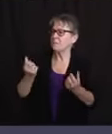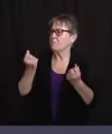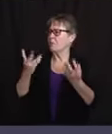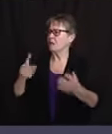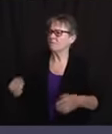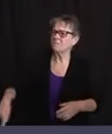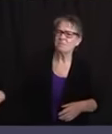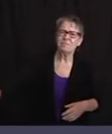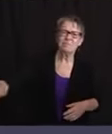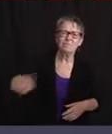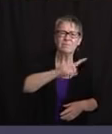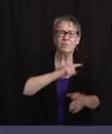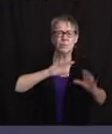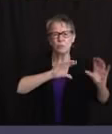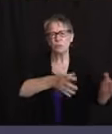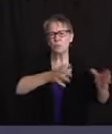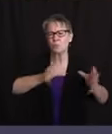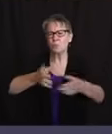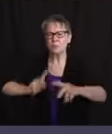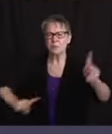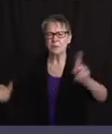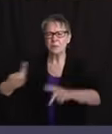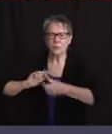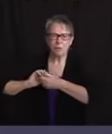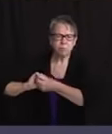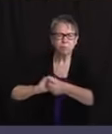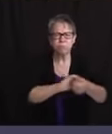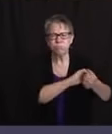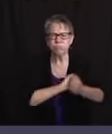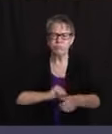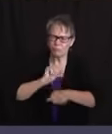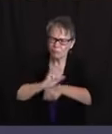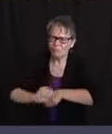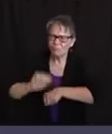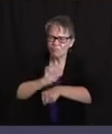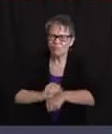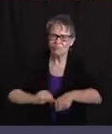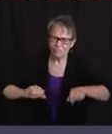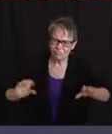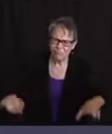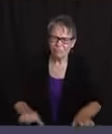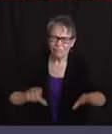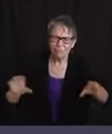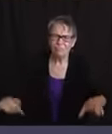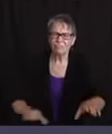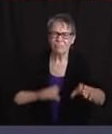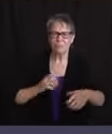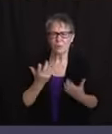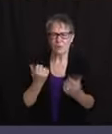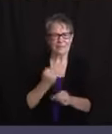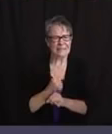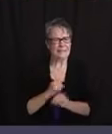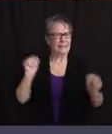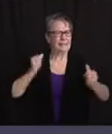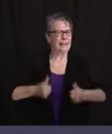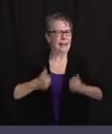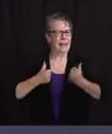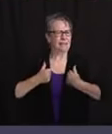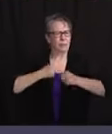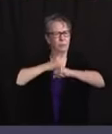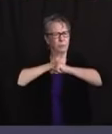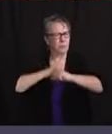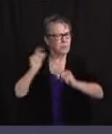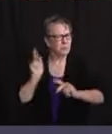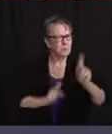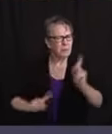as we can. Anything you want to add to that, or you're good with that? Okay. We'll come back to you on unemployment if we can. Sir, last but not least, unless my